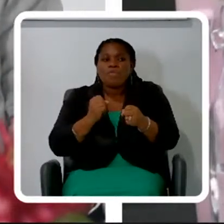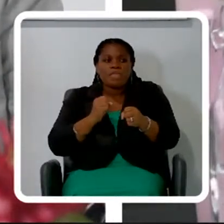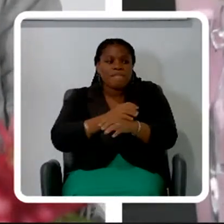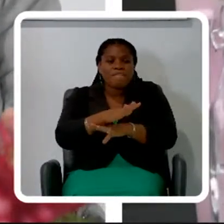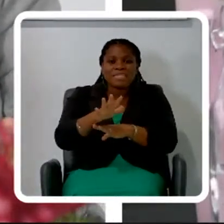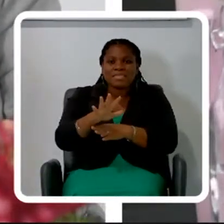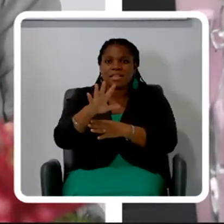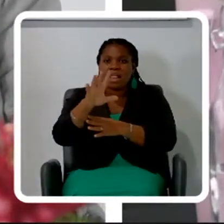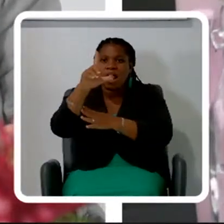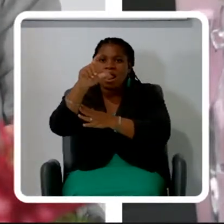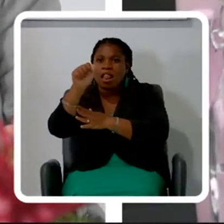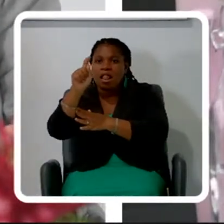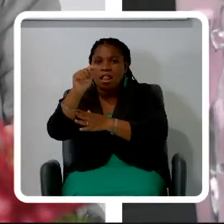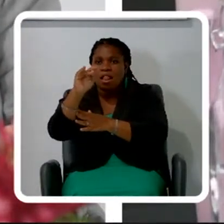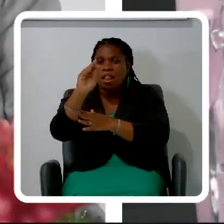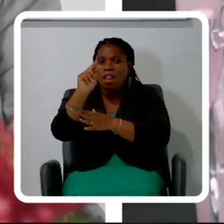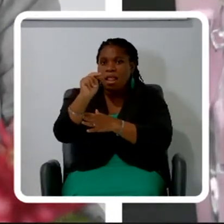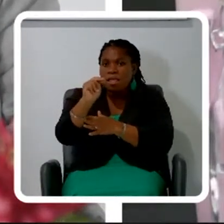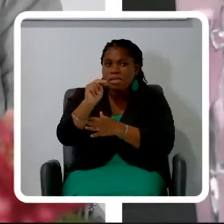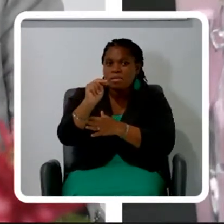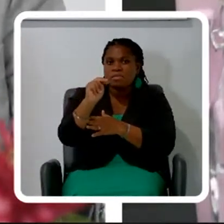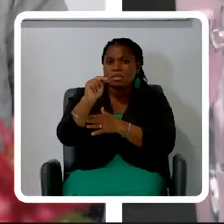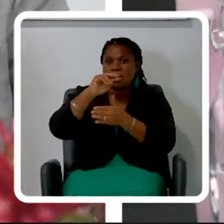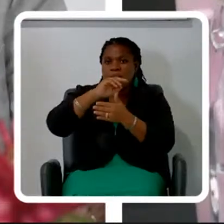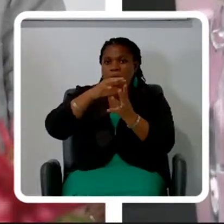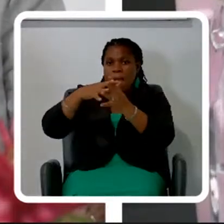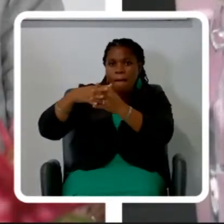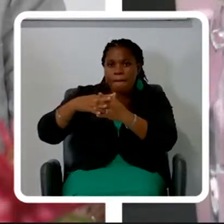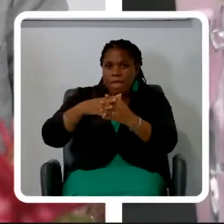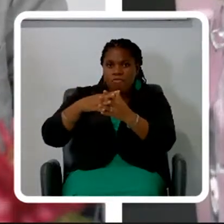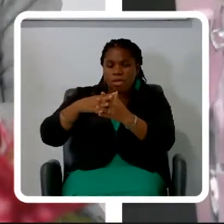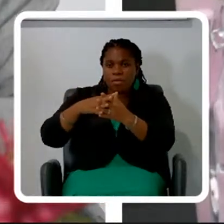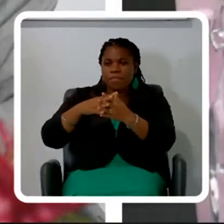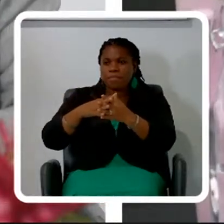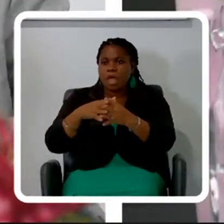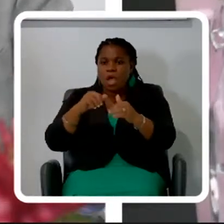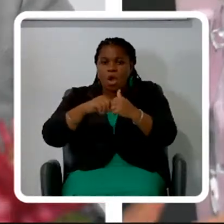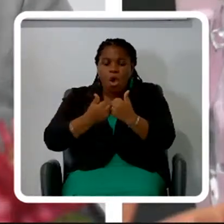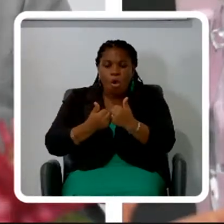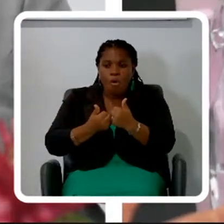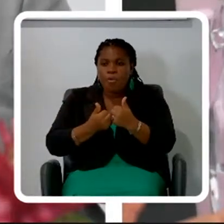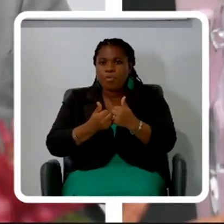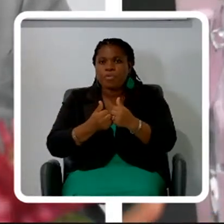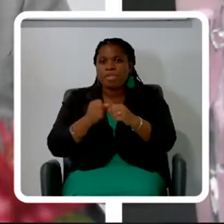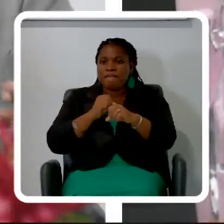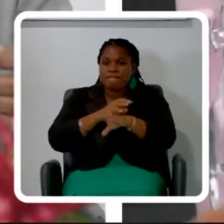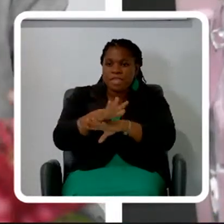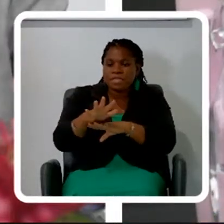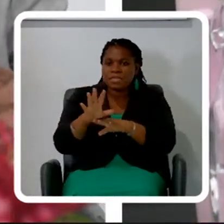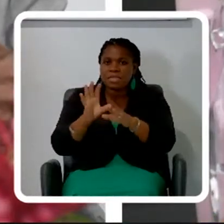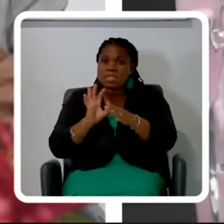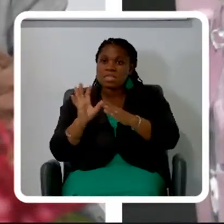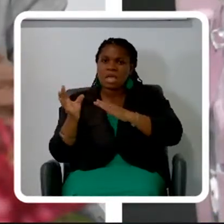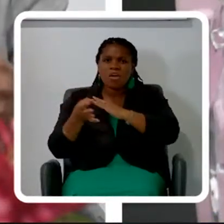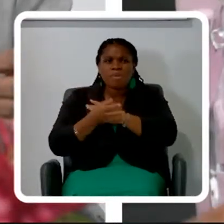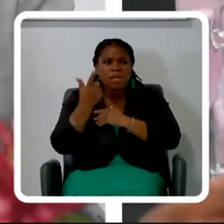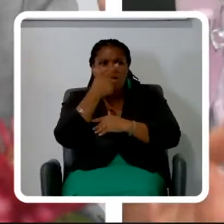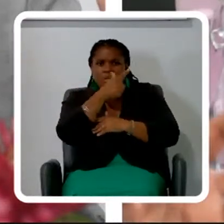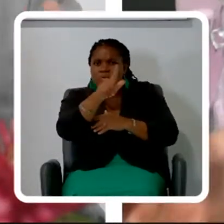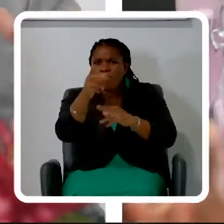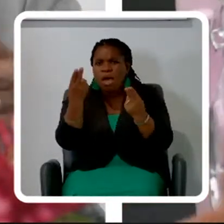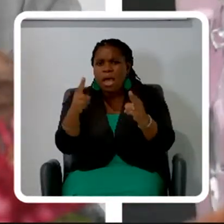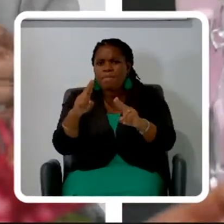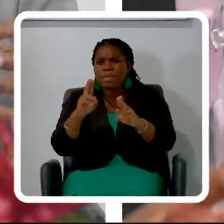America, and how the guns are affecting the Caribbean. Look at all the Caribbean islands. It is because guns